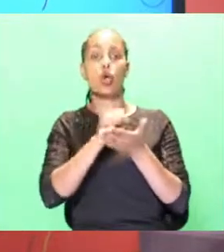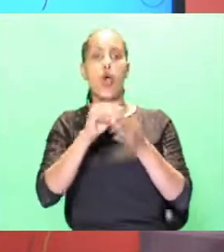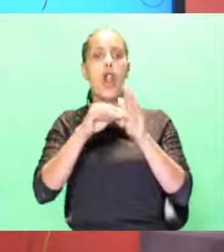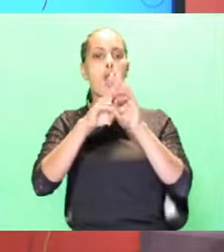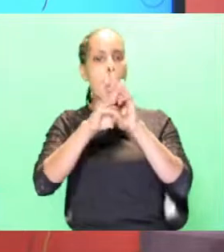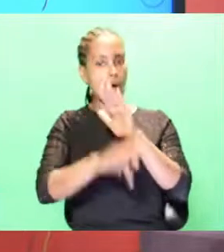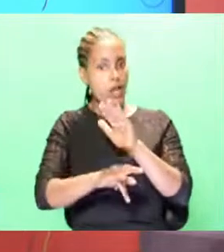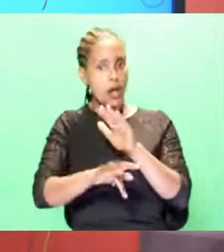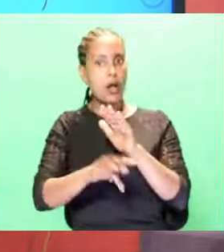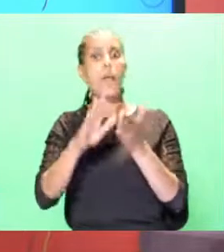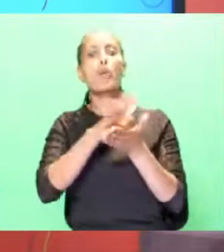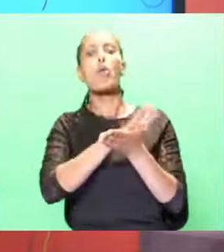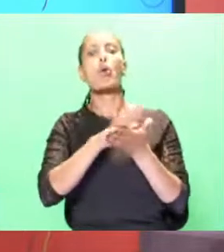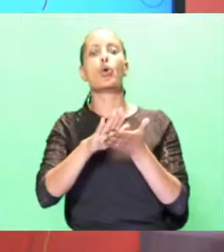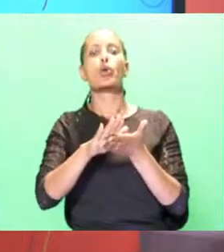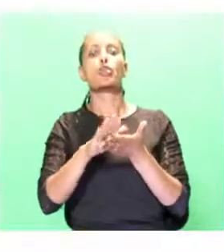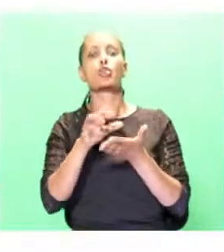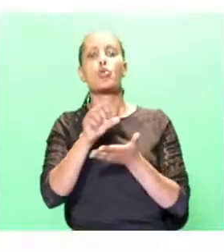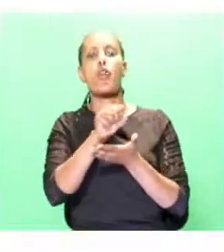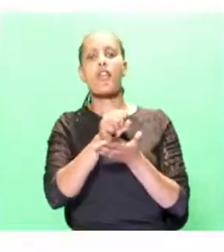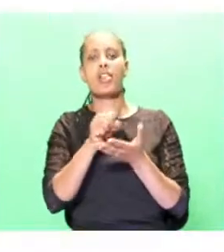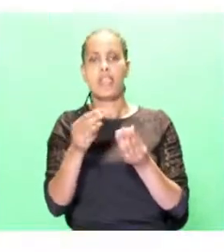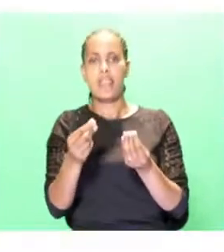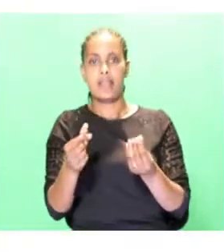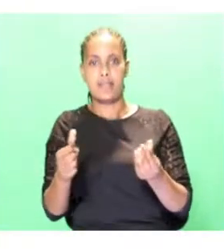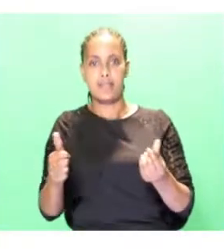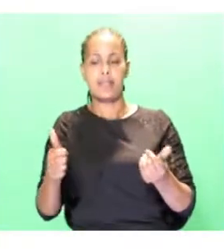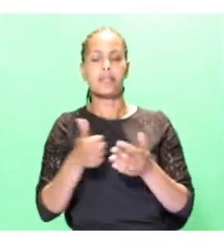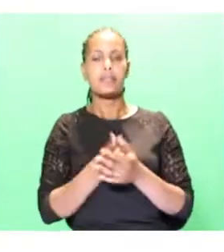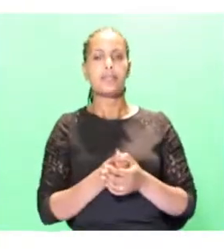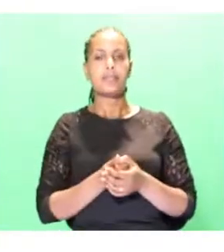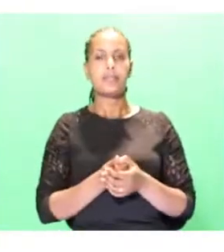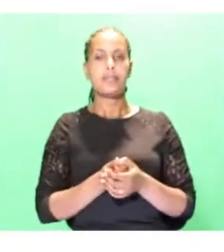than that of a pure solvent.